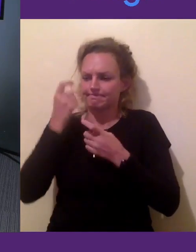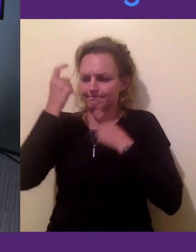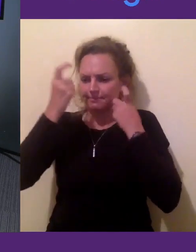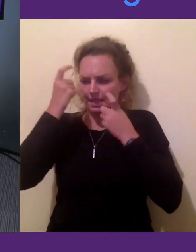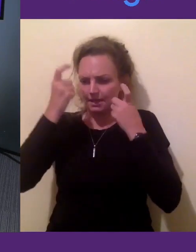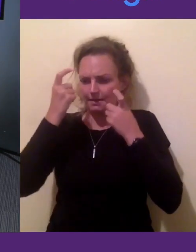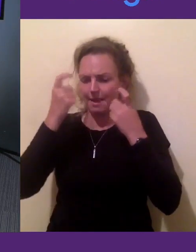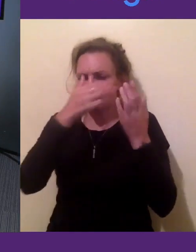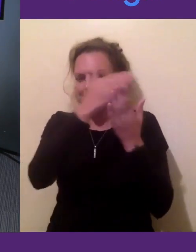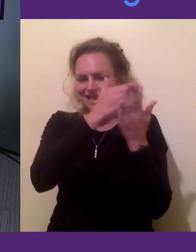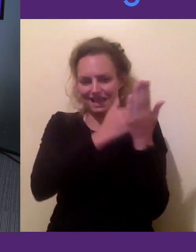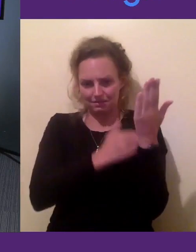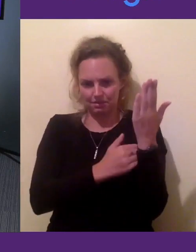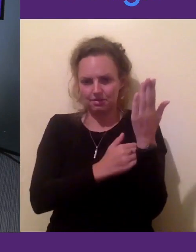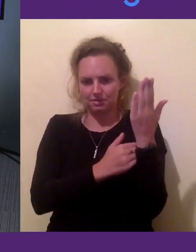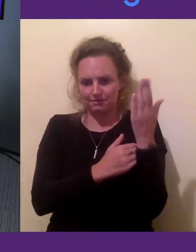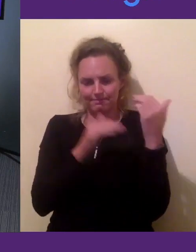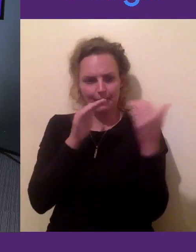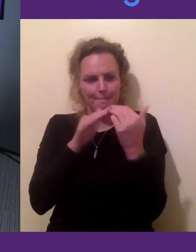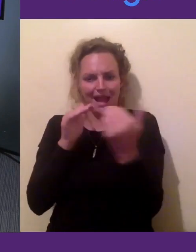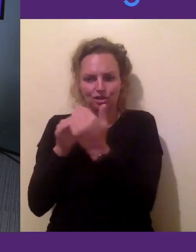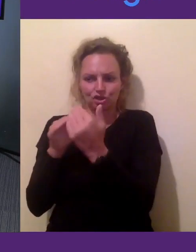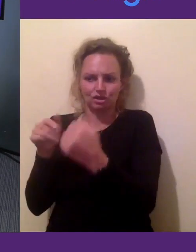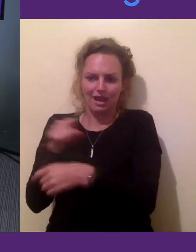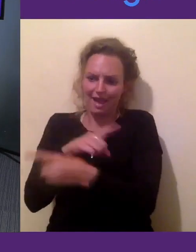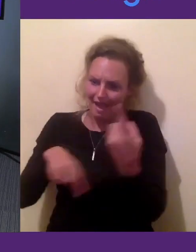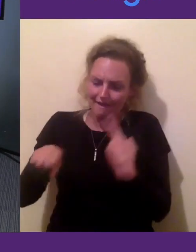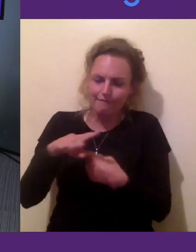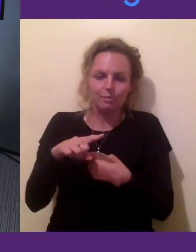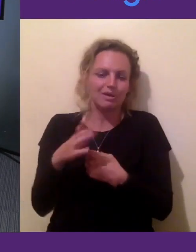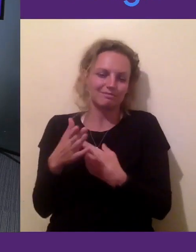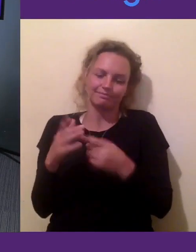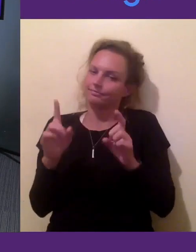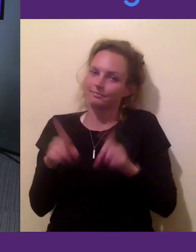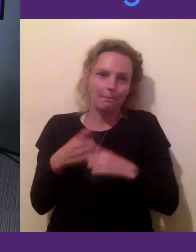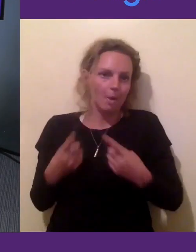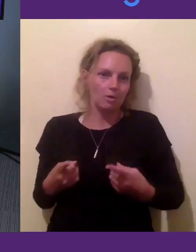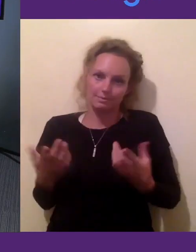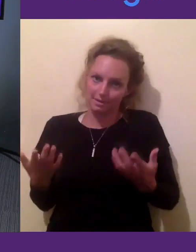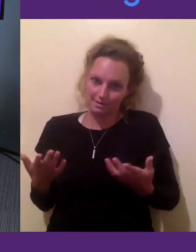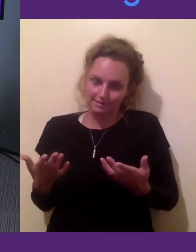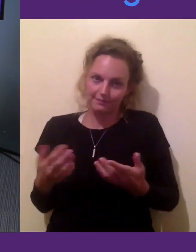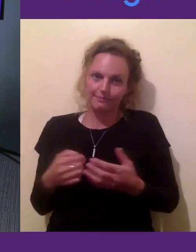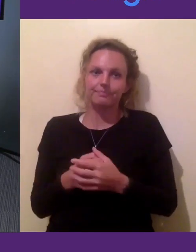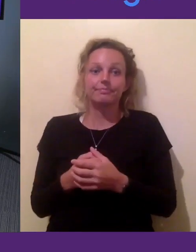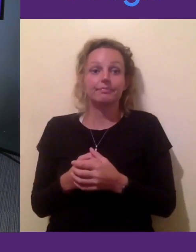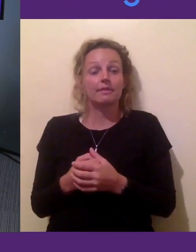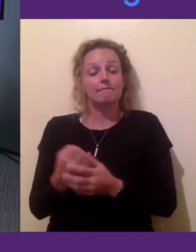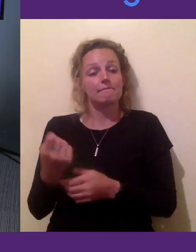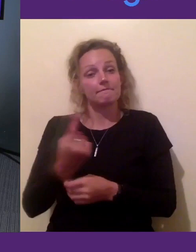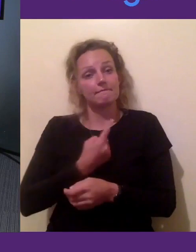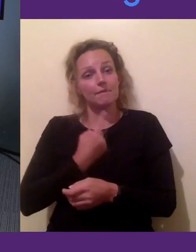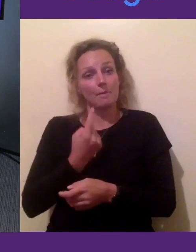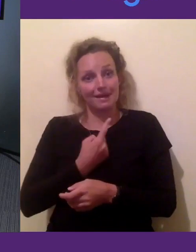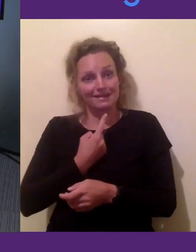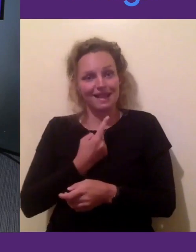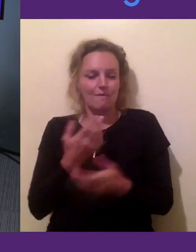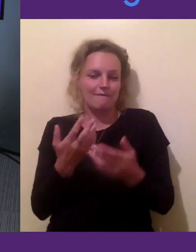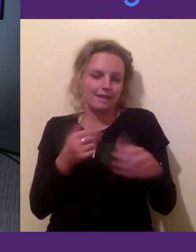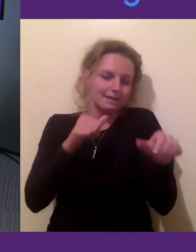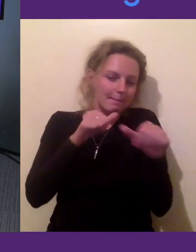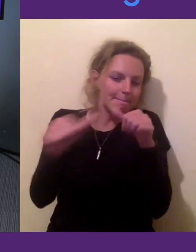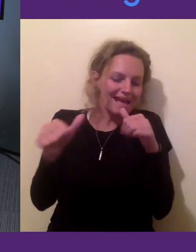is almost impossible. So it's fine for me, it's fine to actually go for a best fit, but also